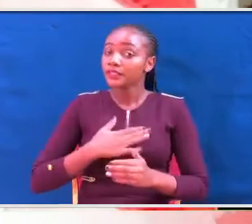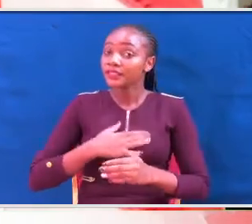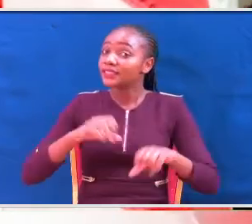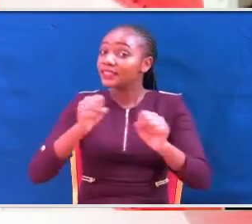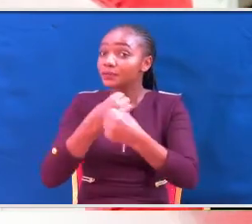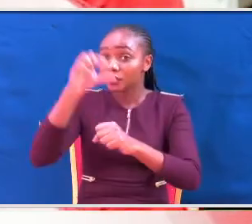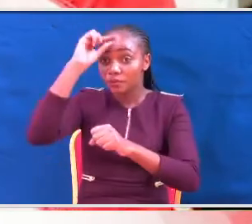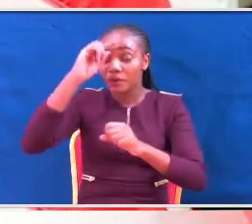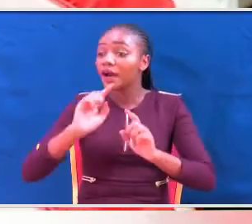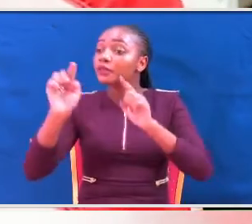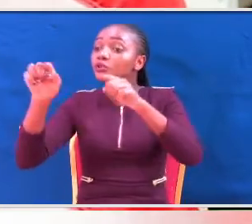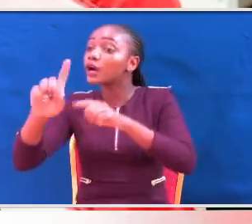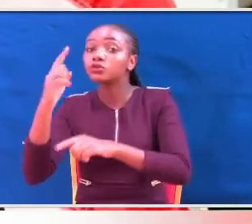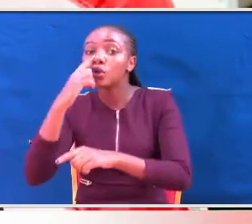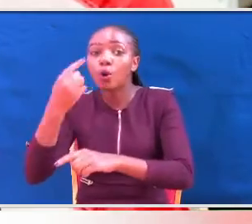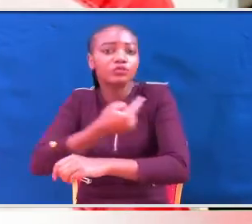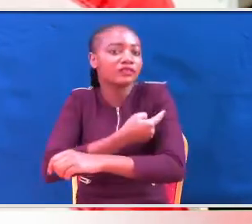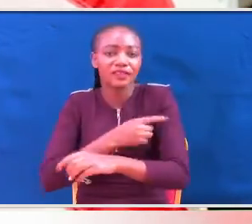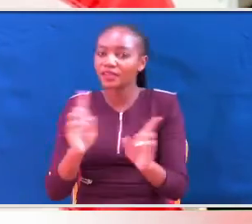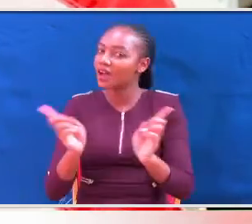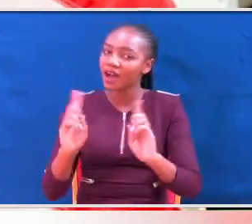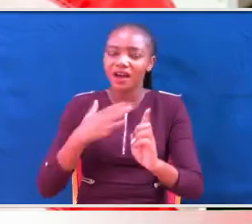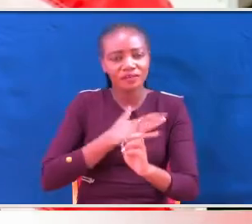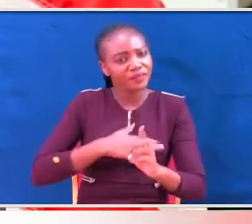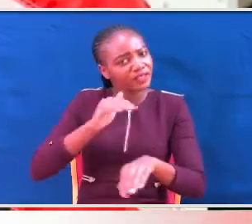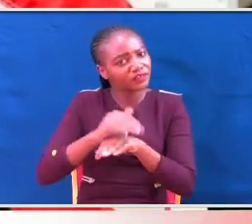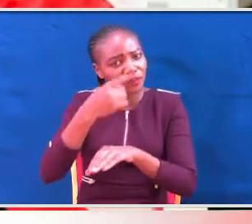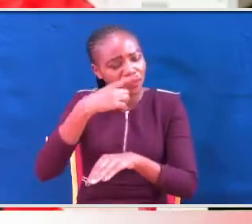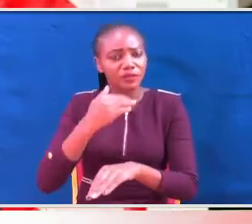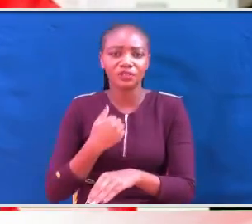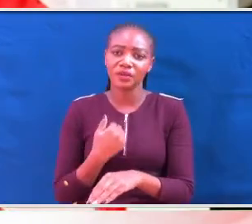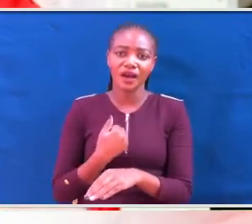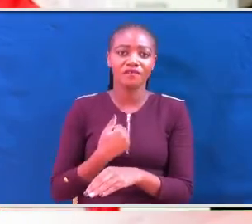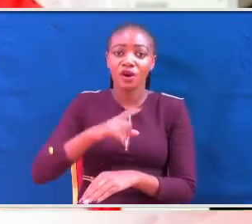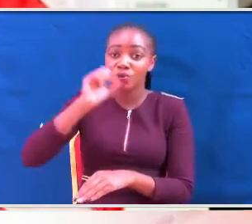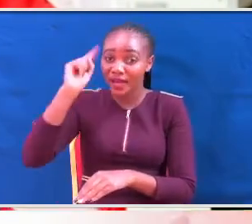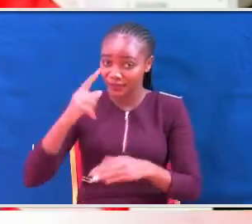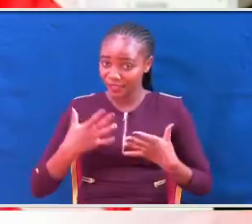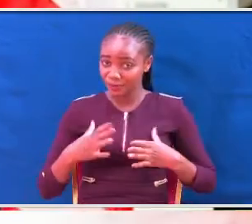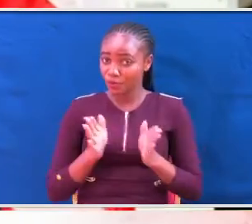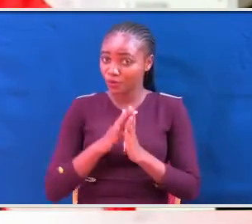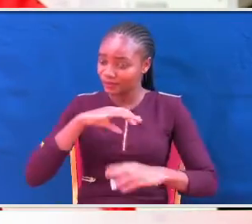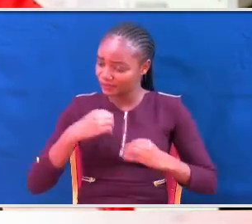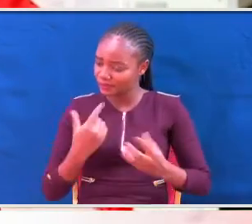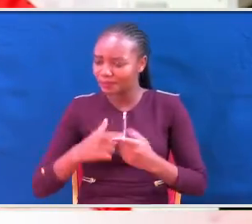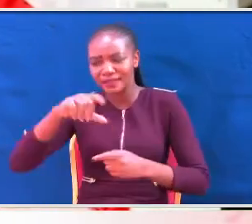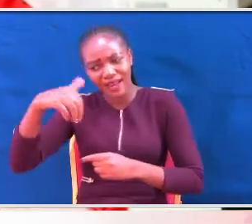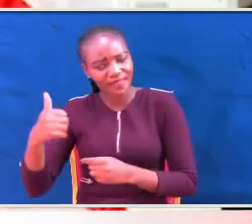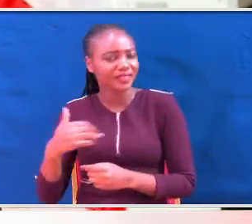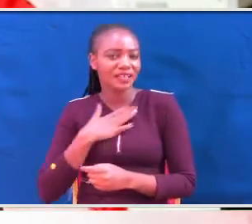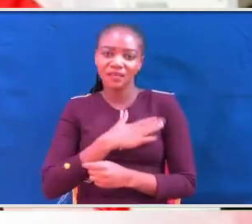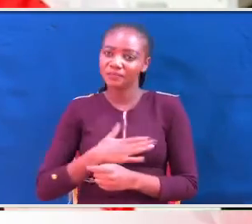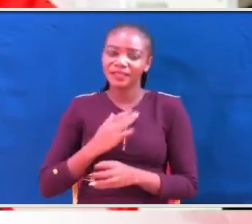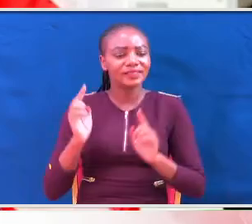to go into people's bedroom, each and everyone. People with disabilities, we can understand. But for those ones,